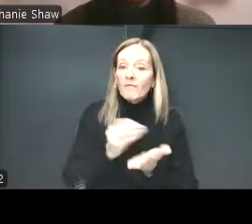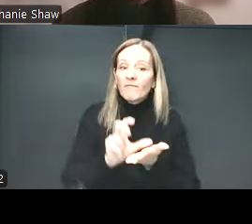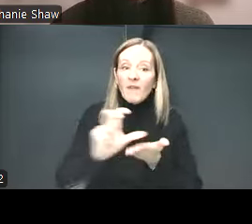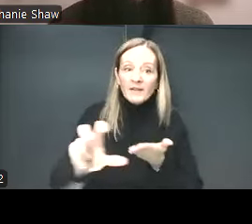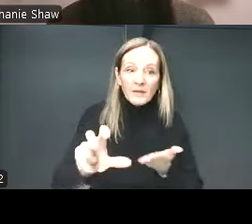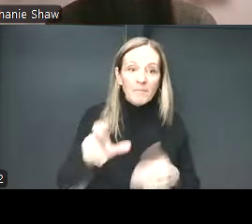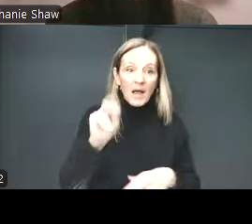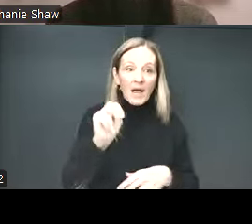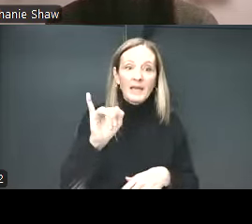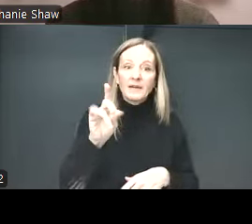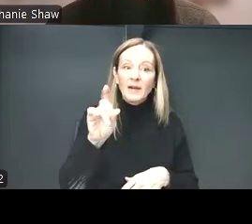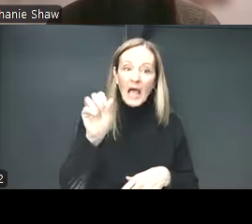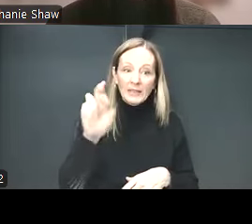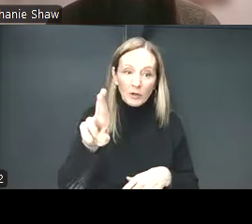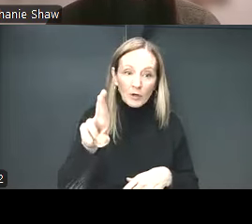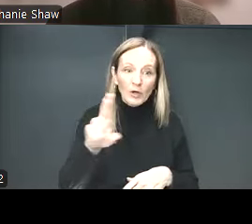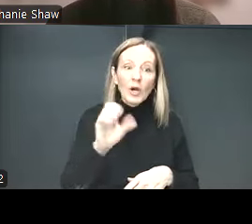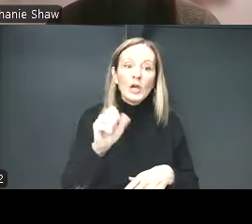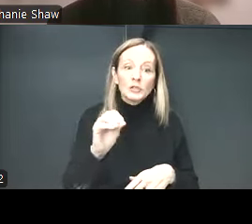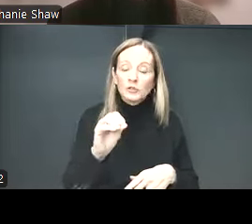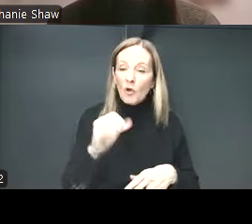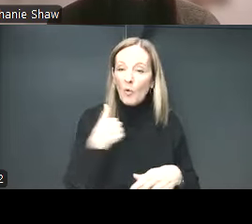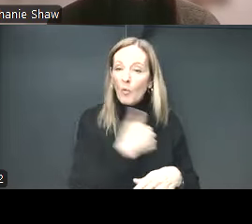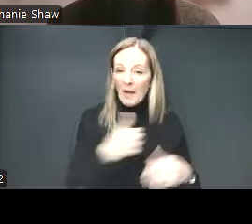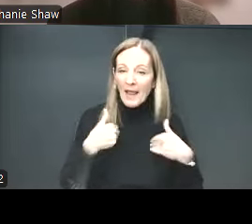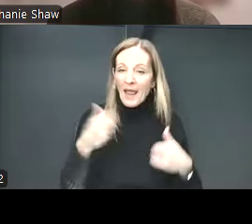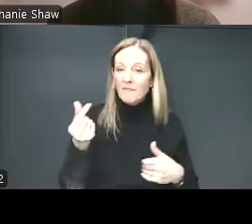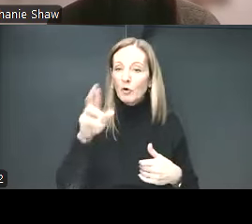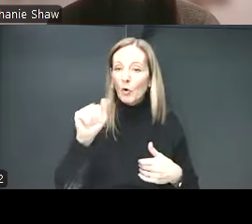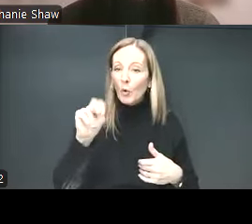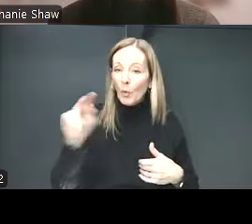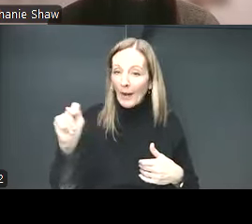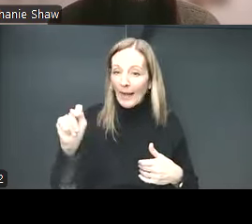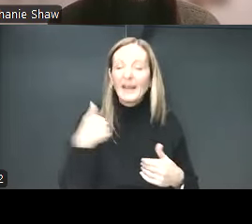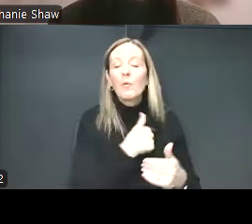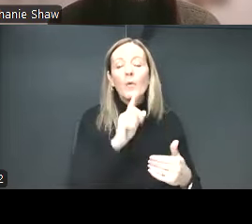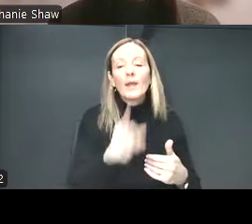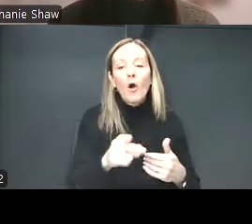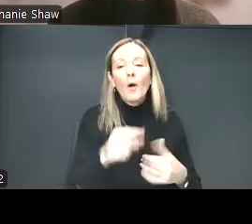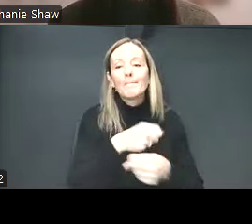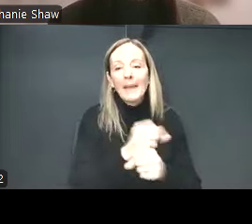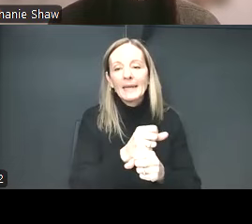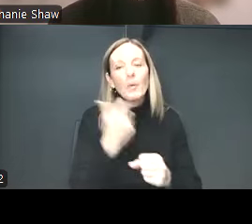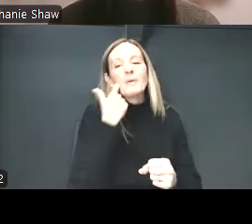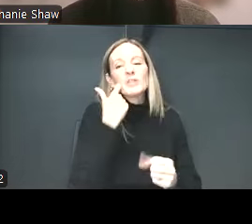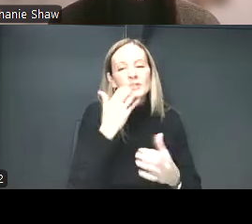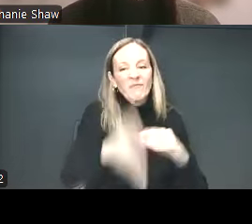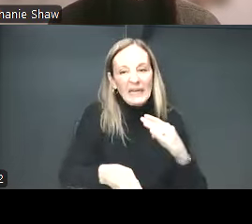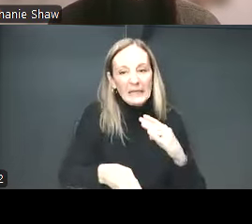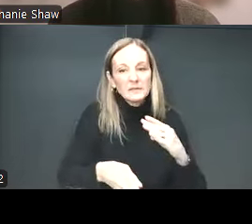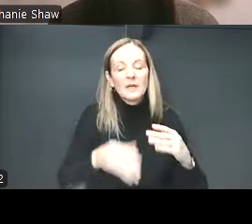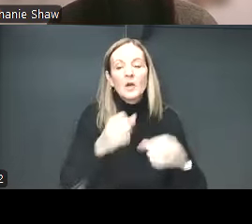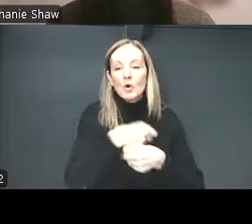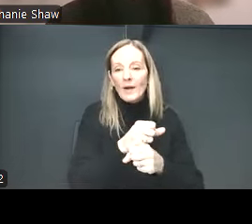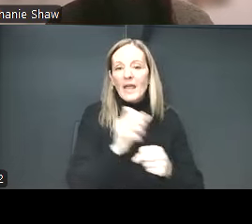have an ongoing field-initiated grant where we are now creating a version of it, or we've just finished creation of it, for